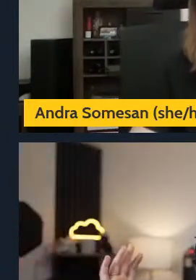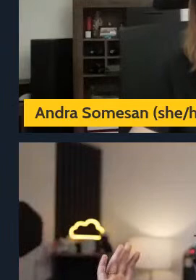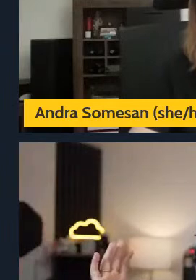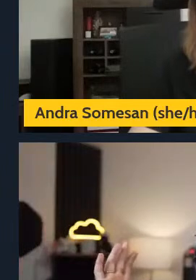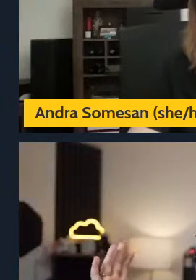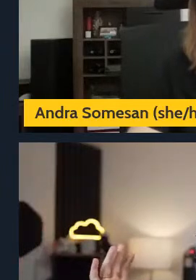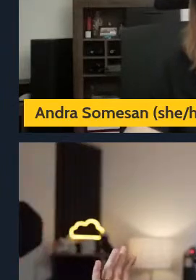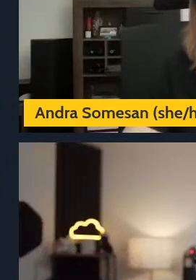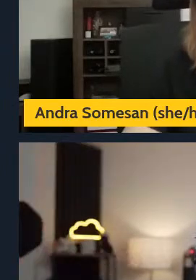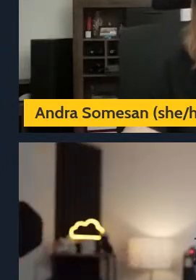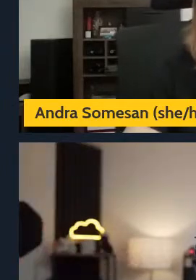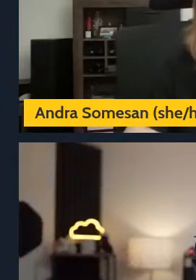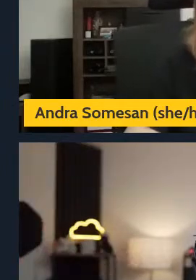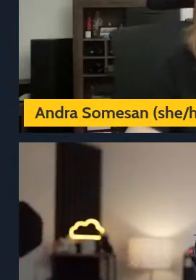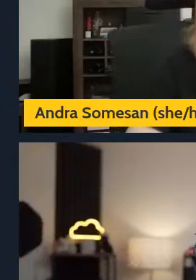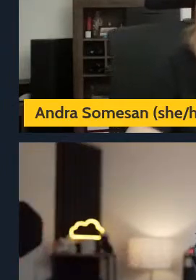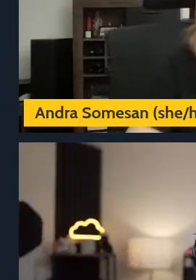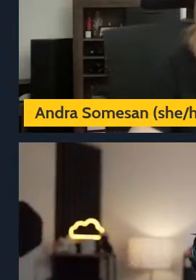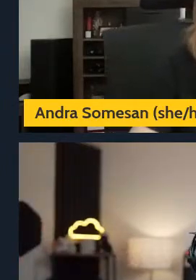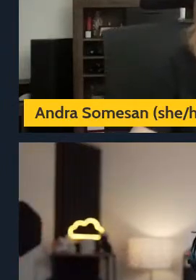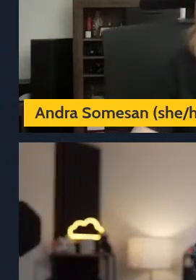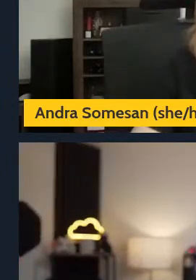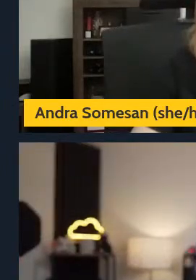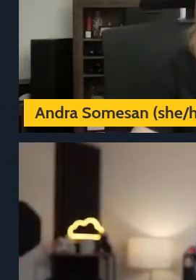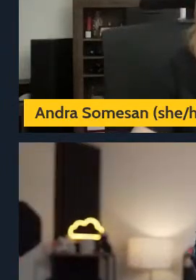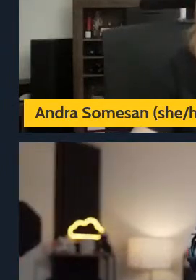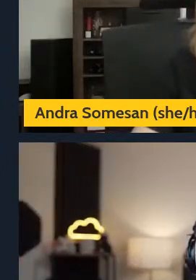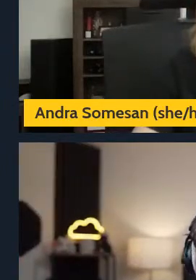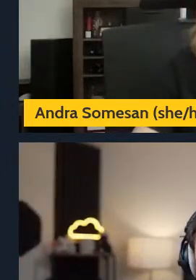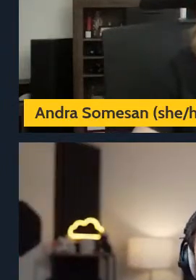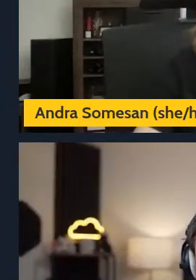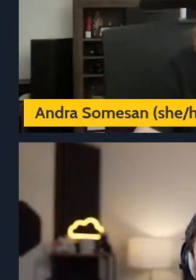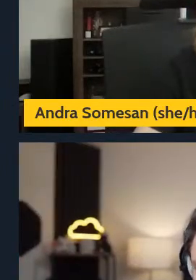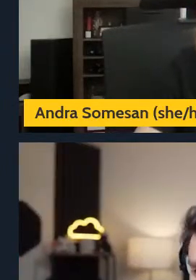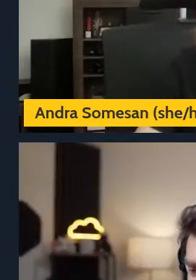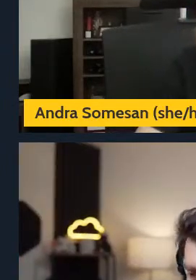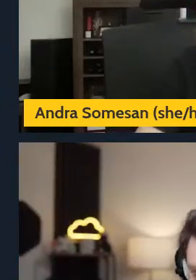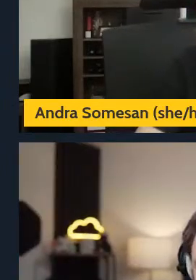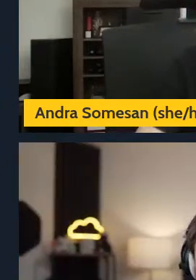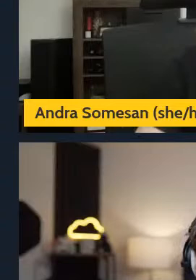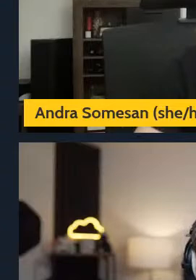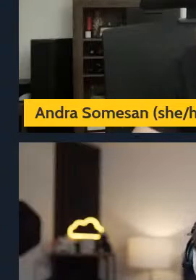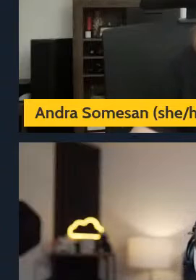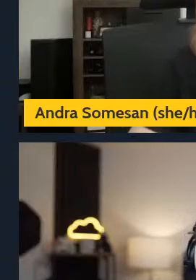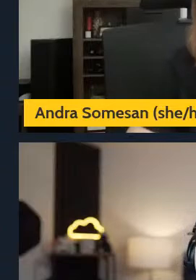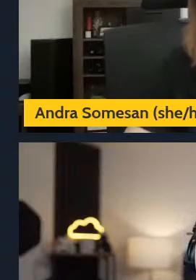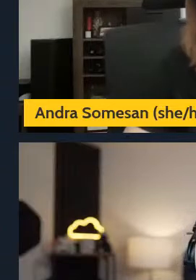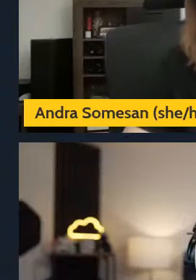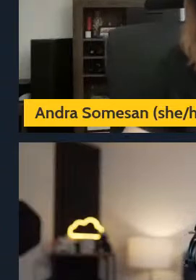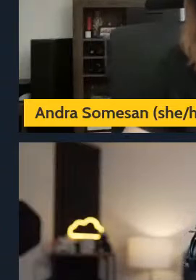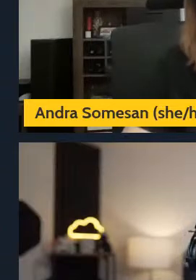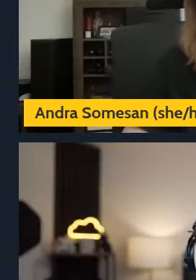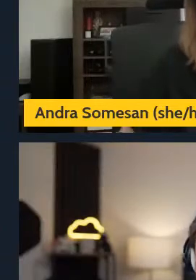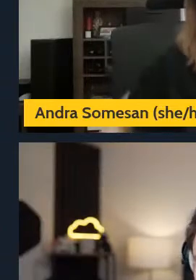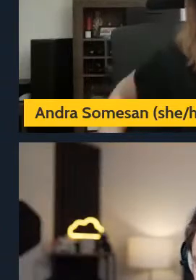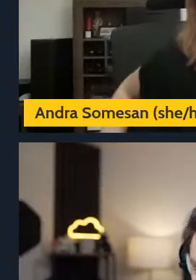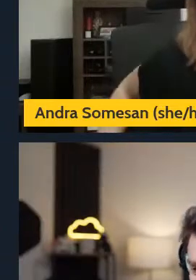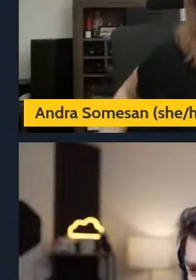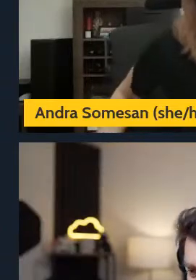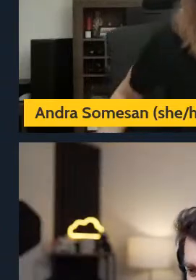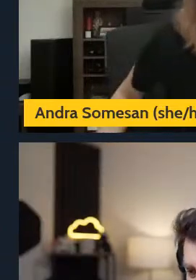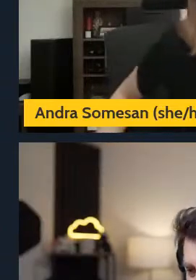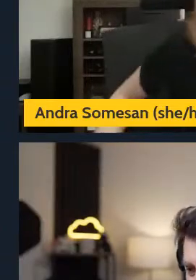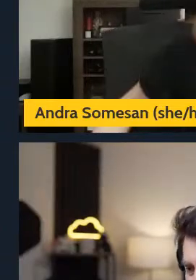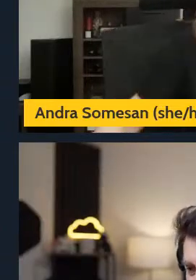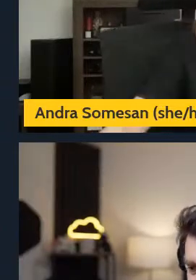our application. Yeah, but still, I like YAML. YAML is great, but if you can replace